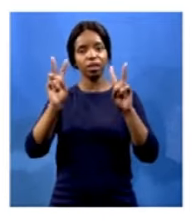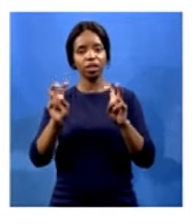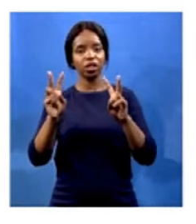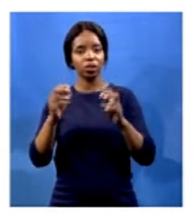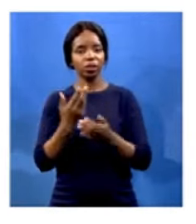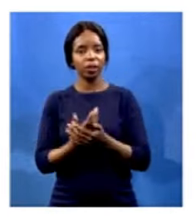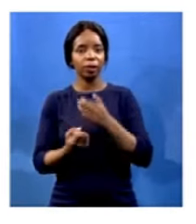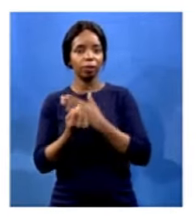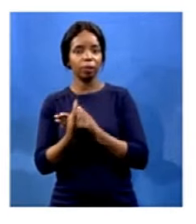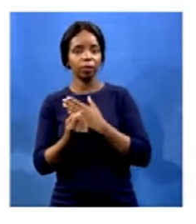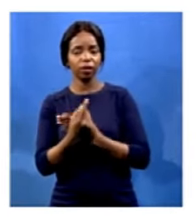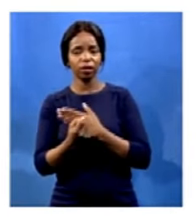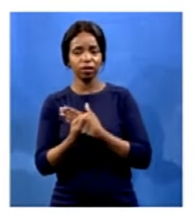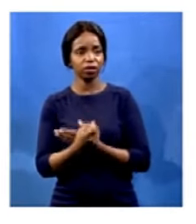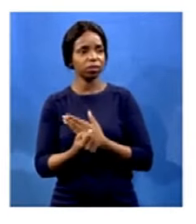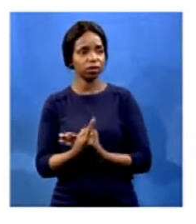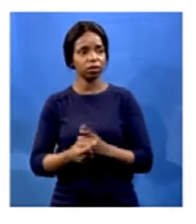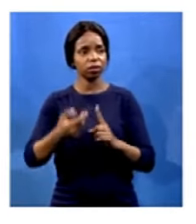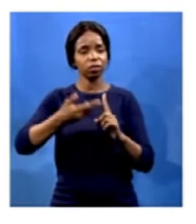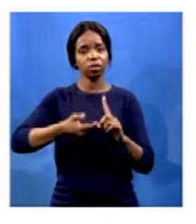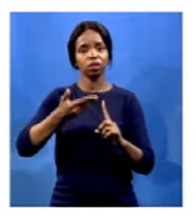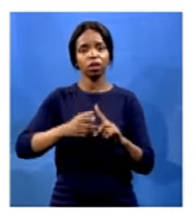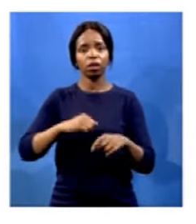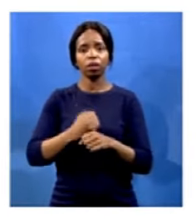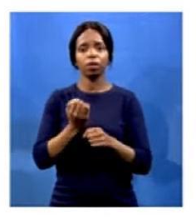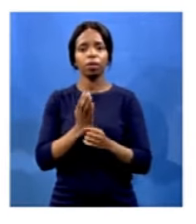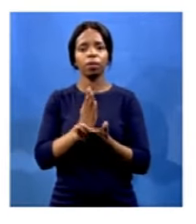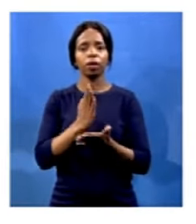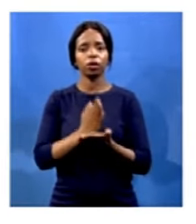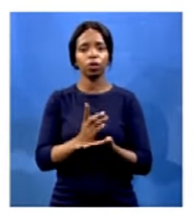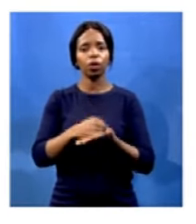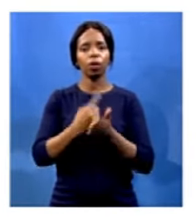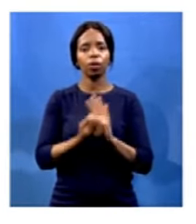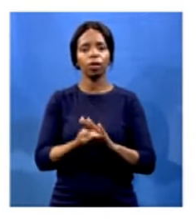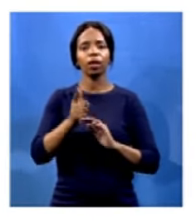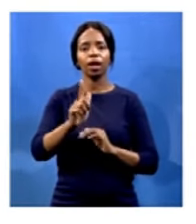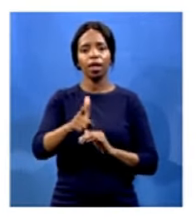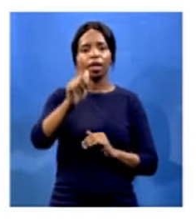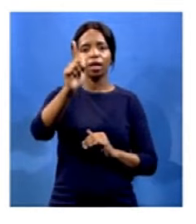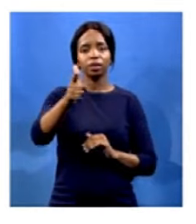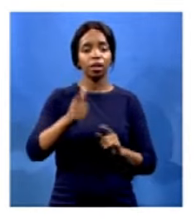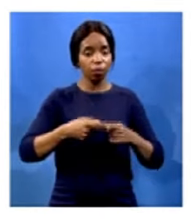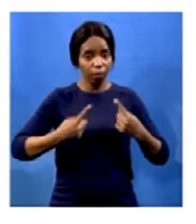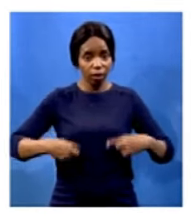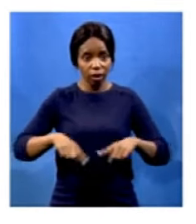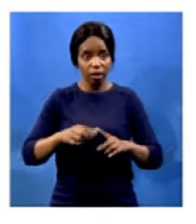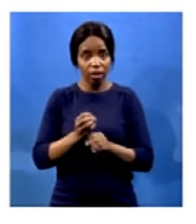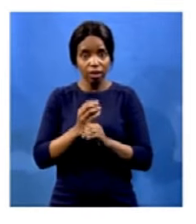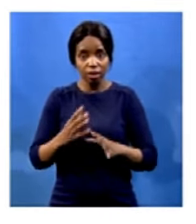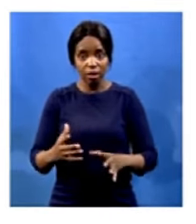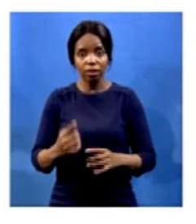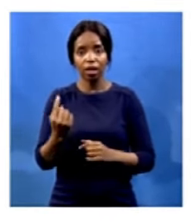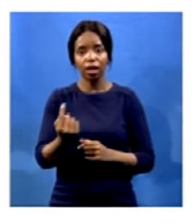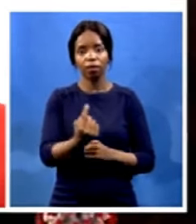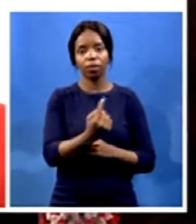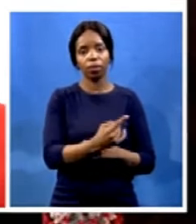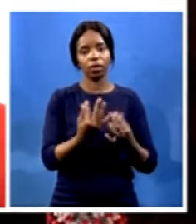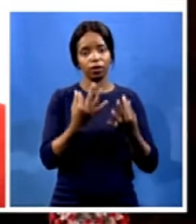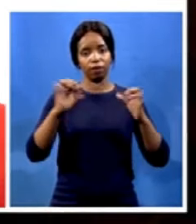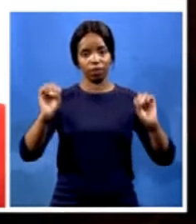sure that the other week later when we start, everyone is almost fully on board. Now, during that orientation week that I just mentioned, would it